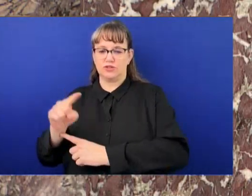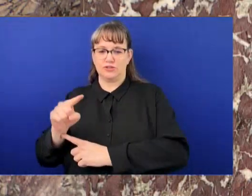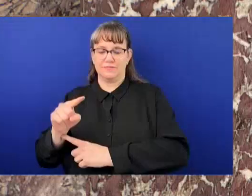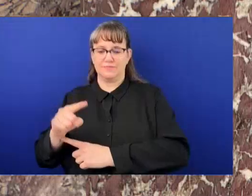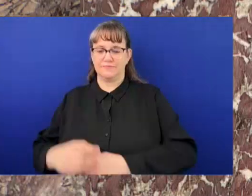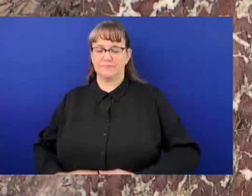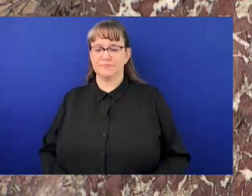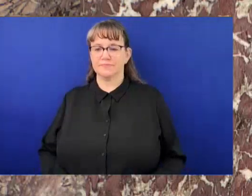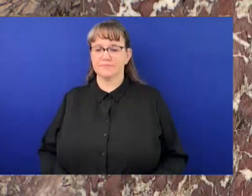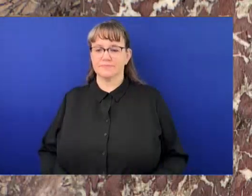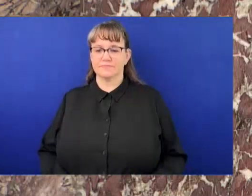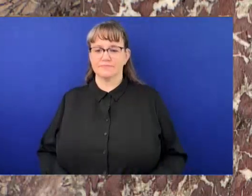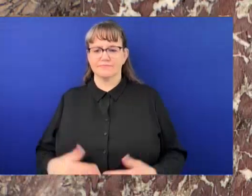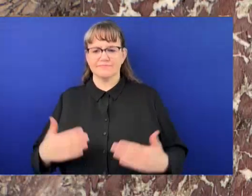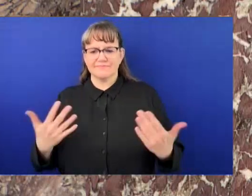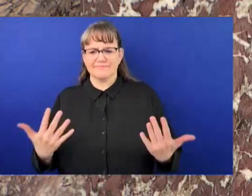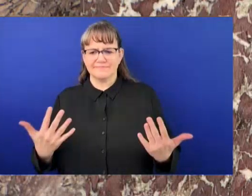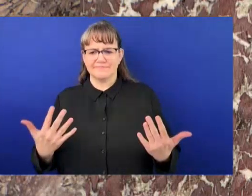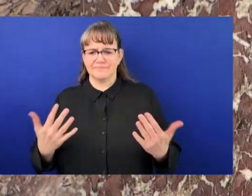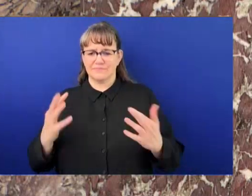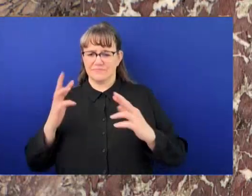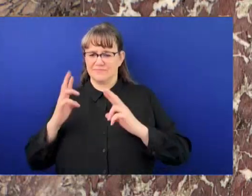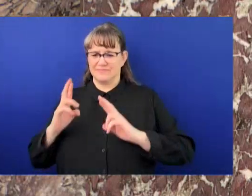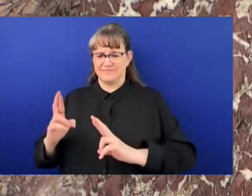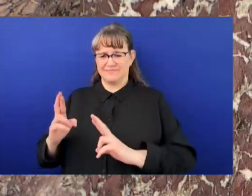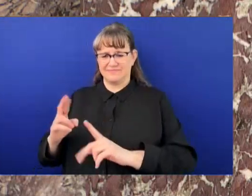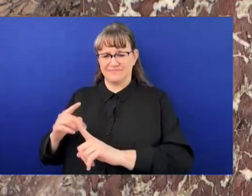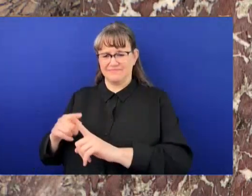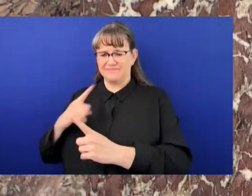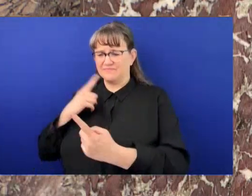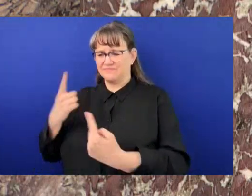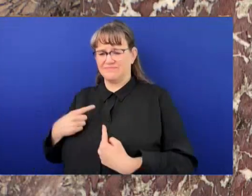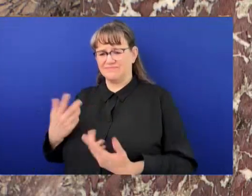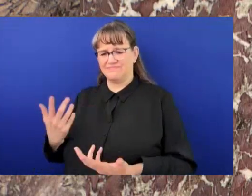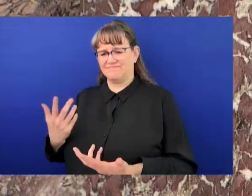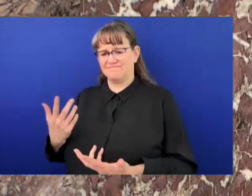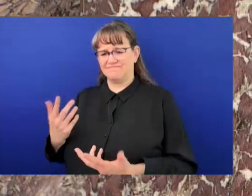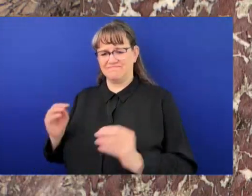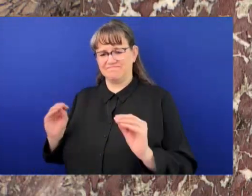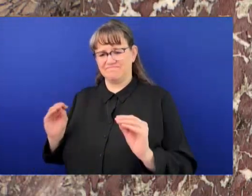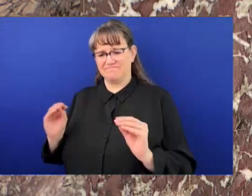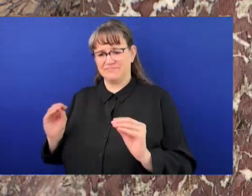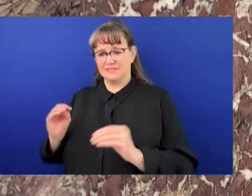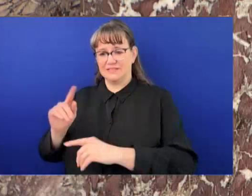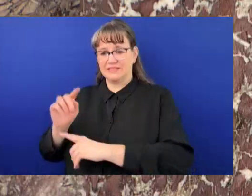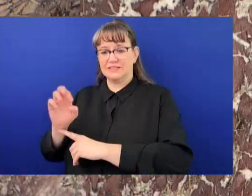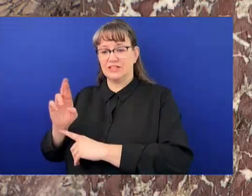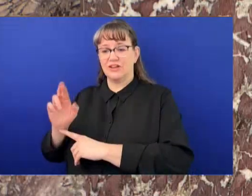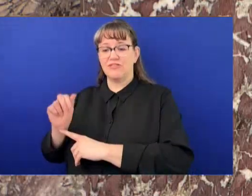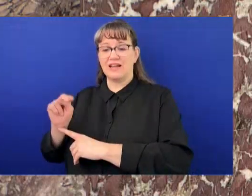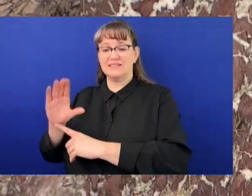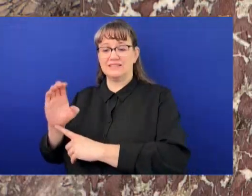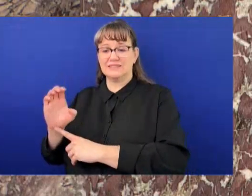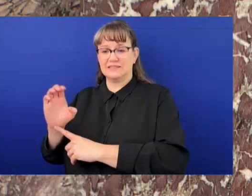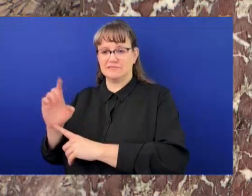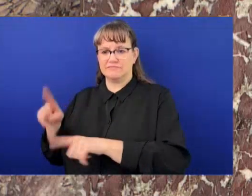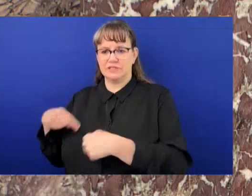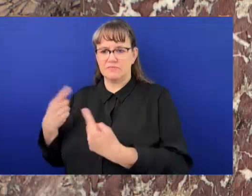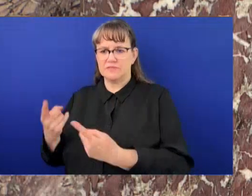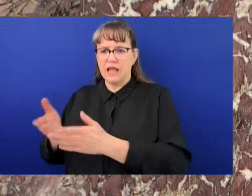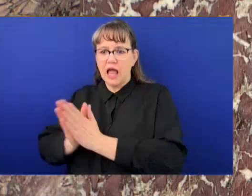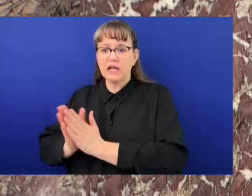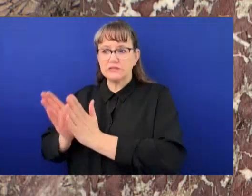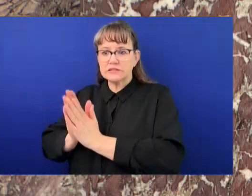for this detox and treatment center for over a decade. Terrace has a population of about 12,000 people, plus all of the